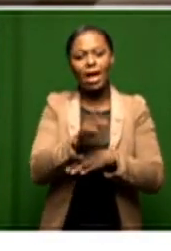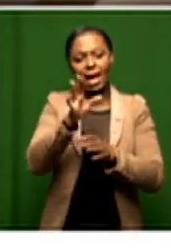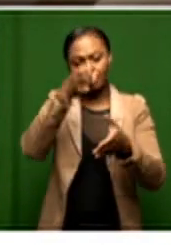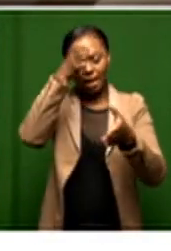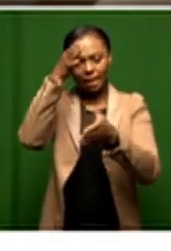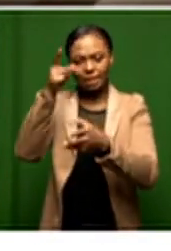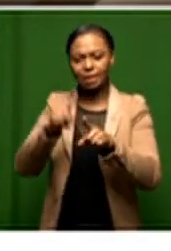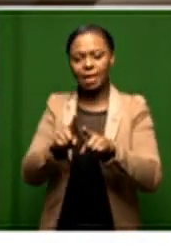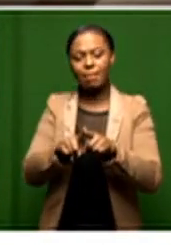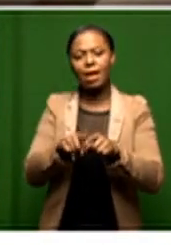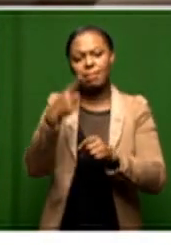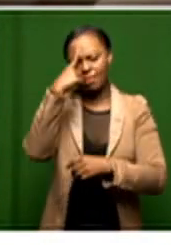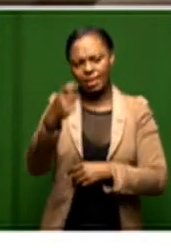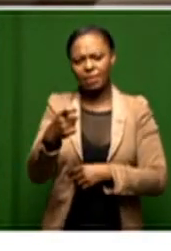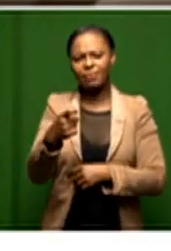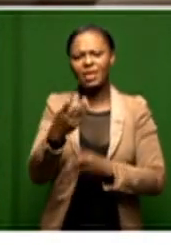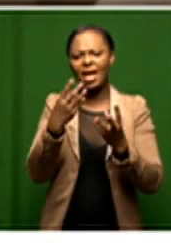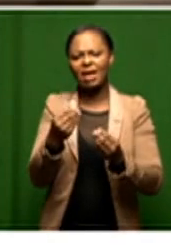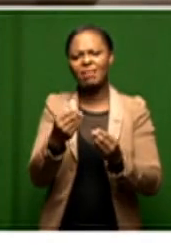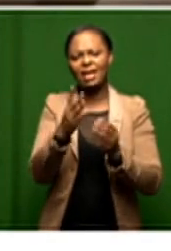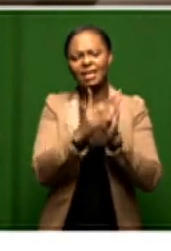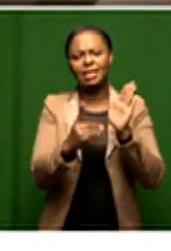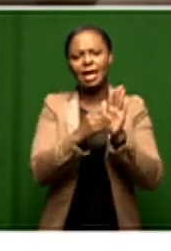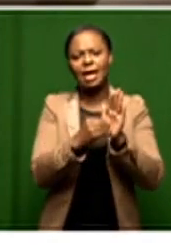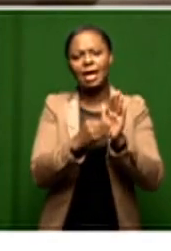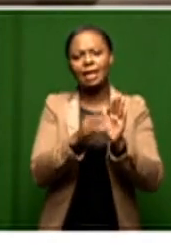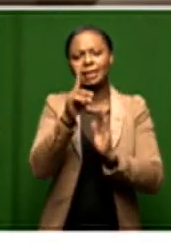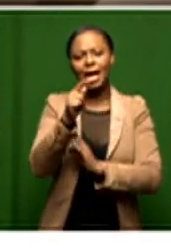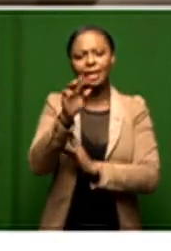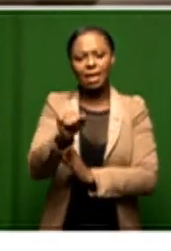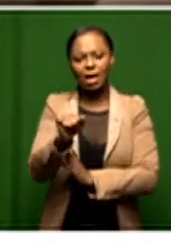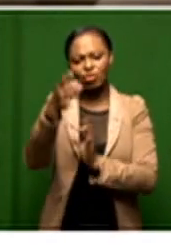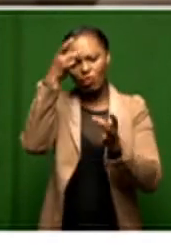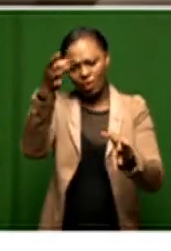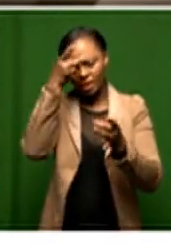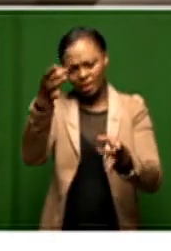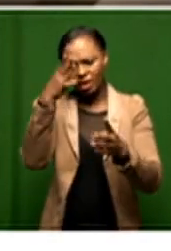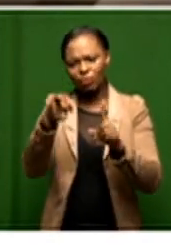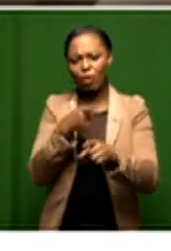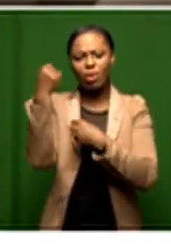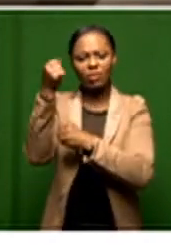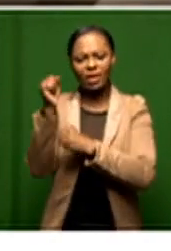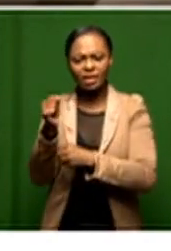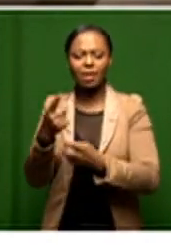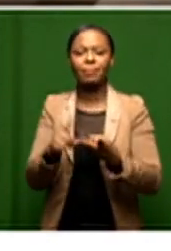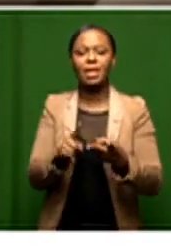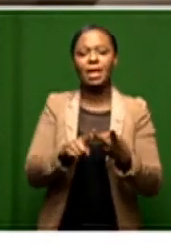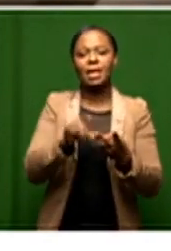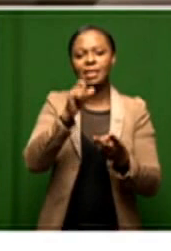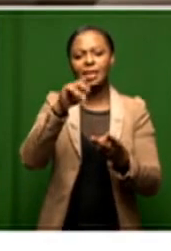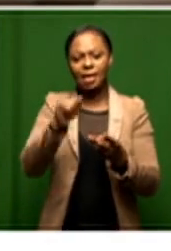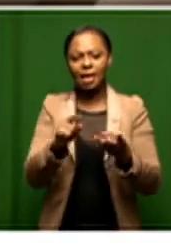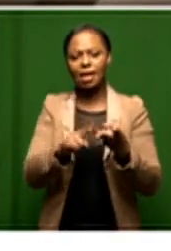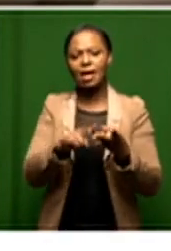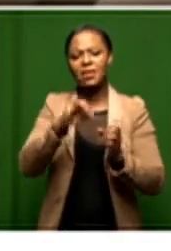they've received some data from some of the manufacturers, Pfizer and AstraZeneca, although some of the phase